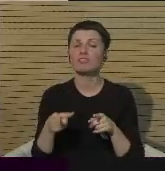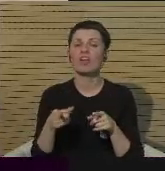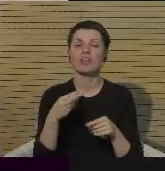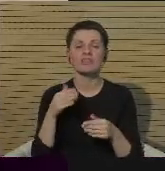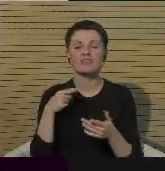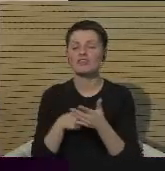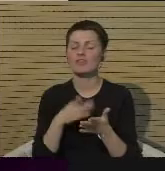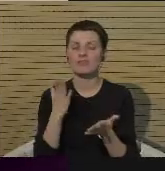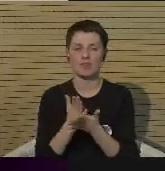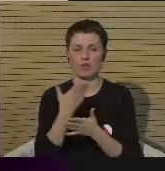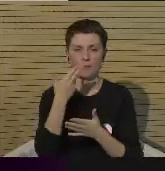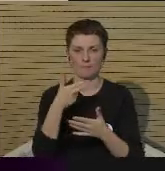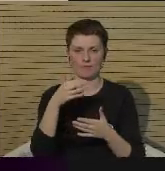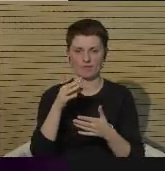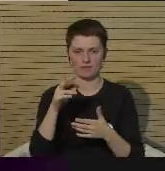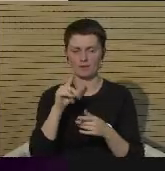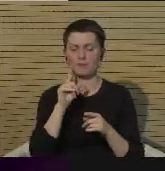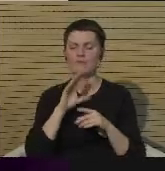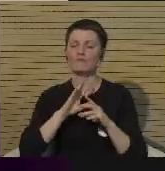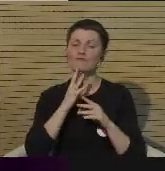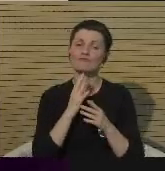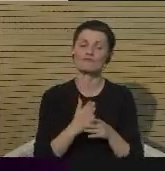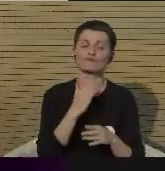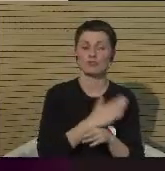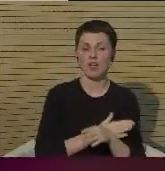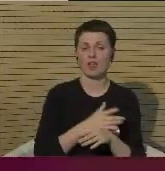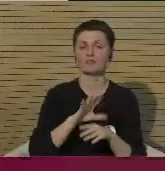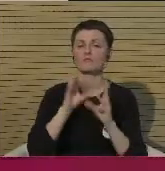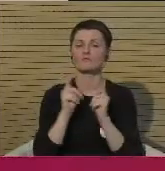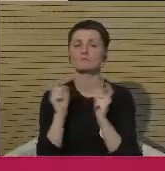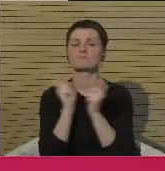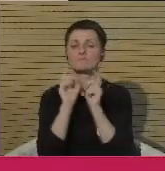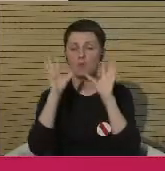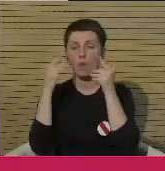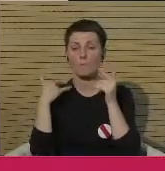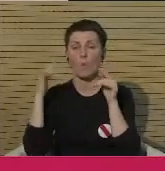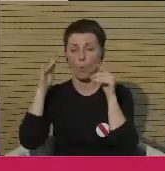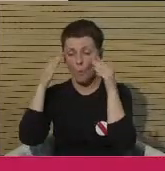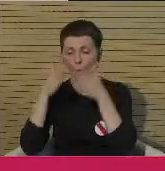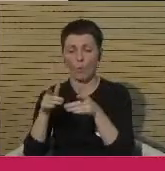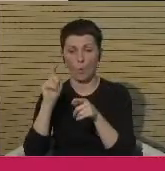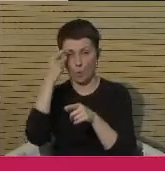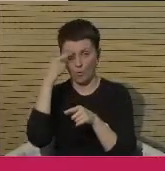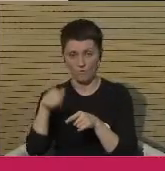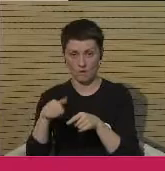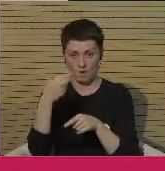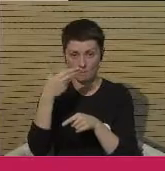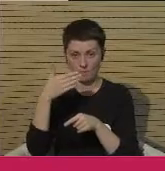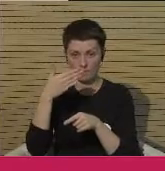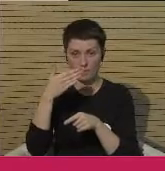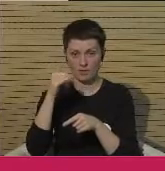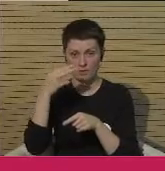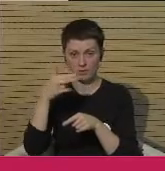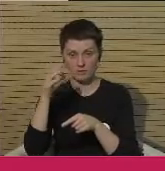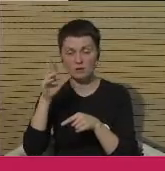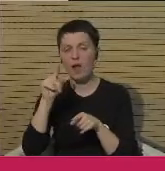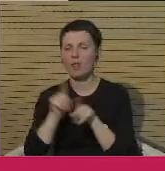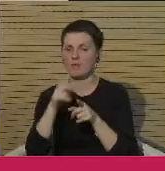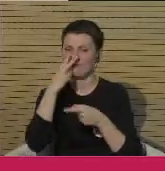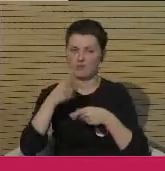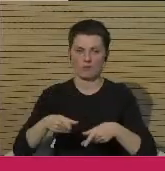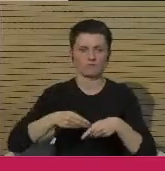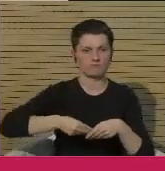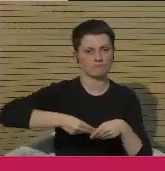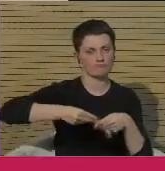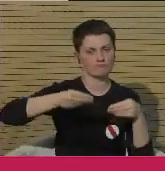heart. And this is not only true about Minsk. Previously, most protests started and